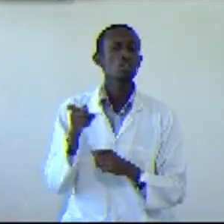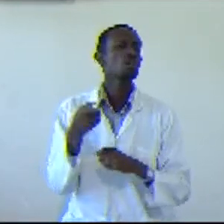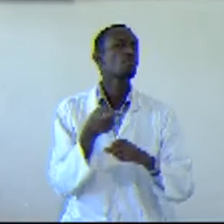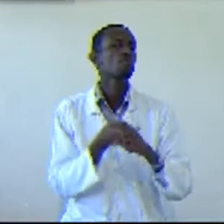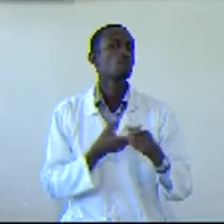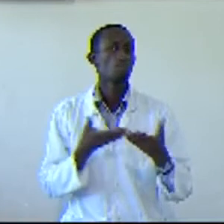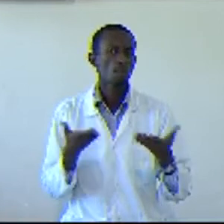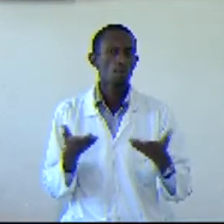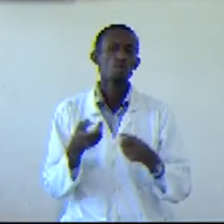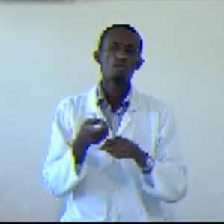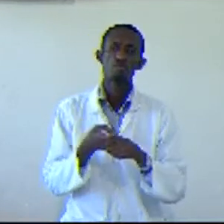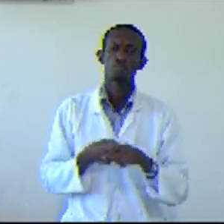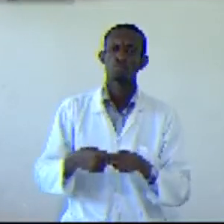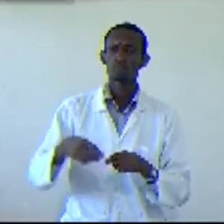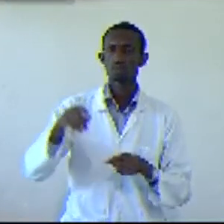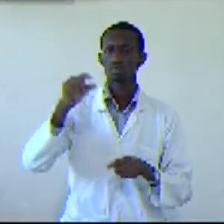it is